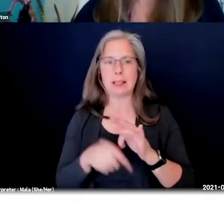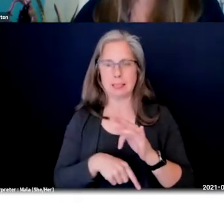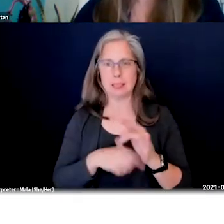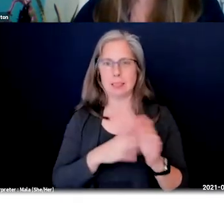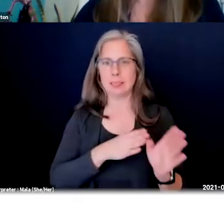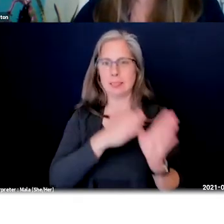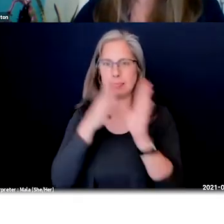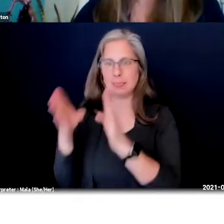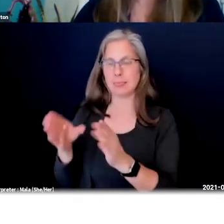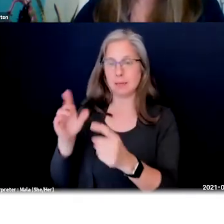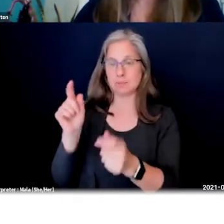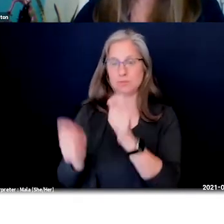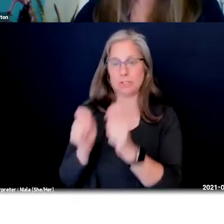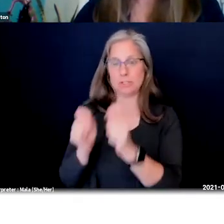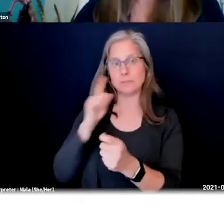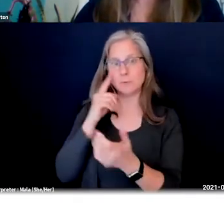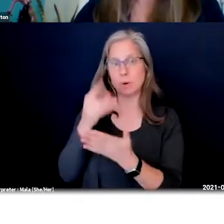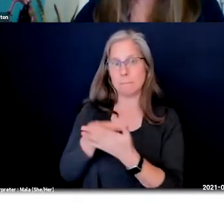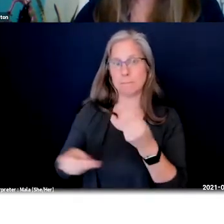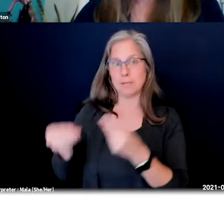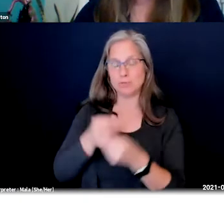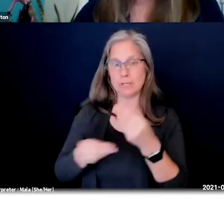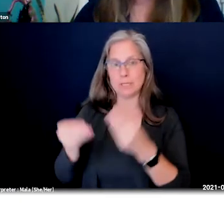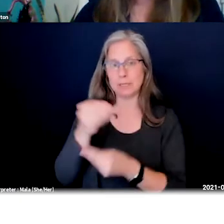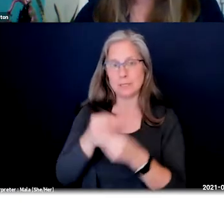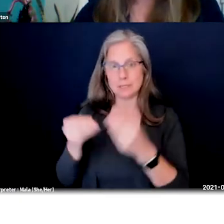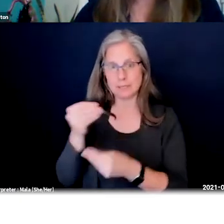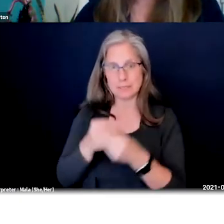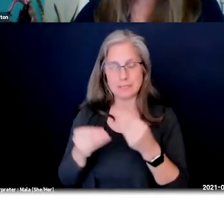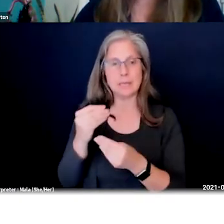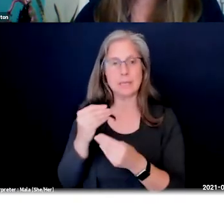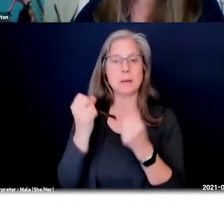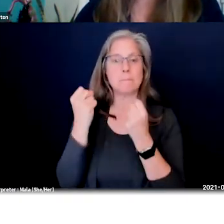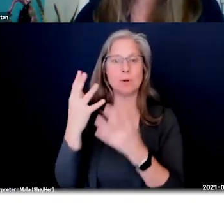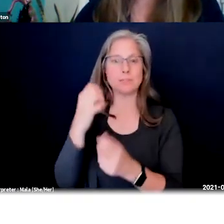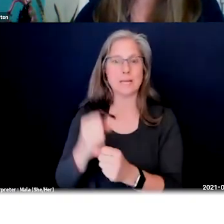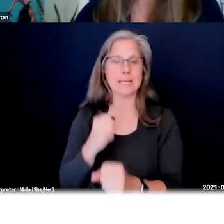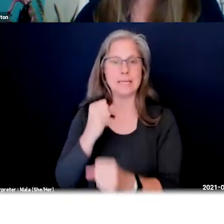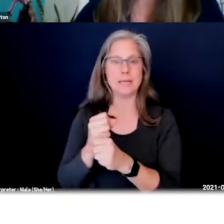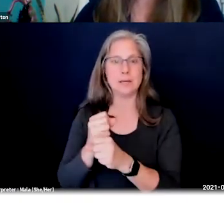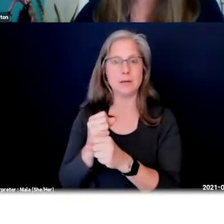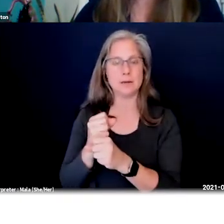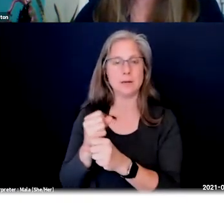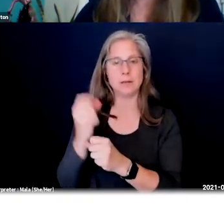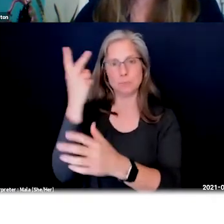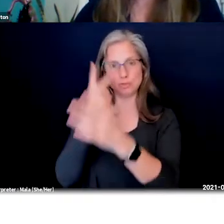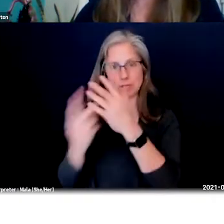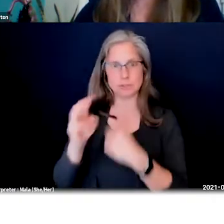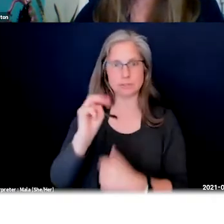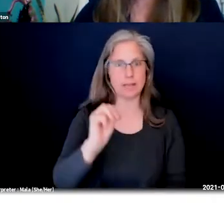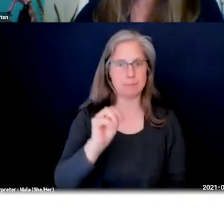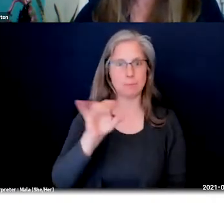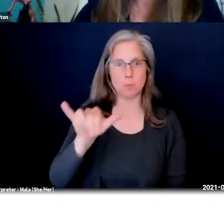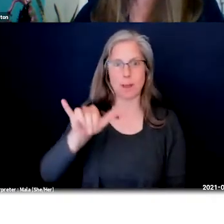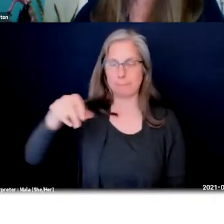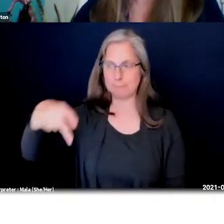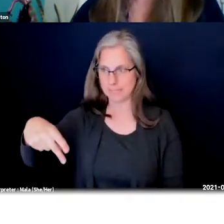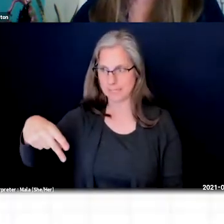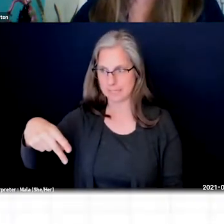the changes to budget and the multi-year projections, which can be found on page 17 of the